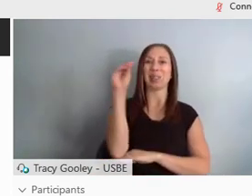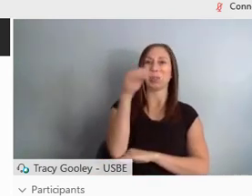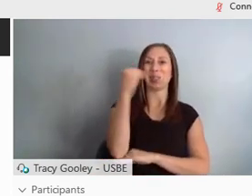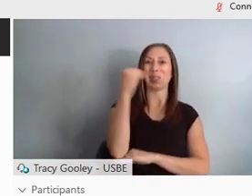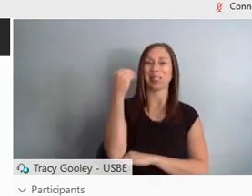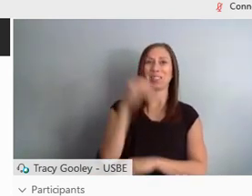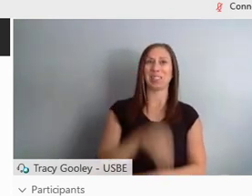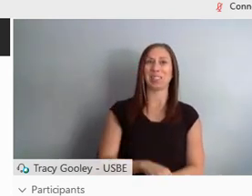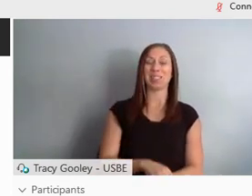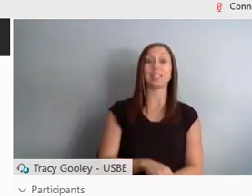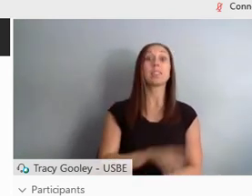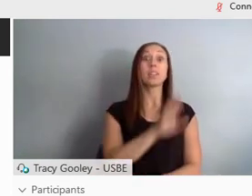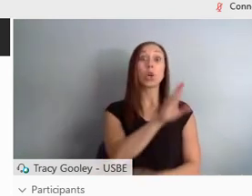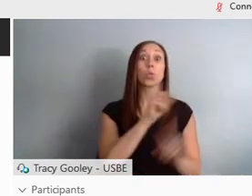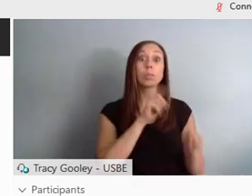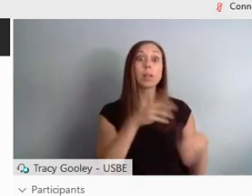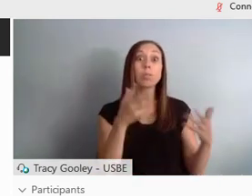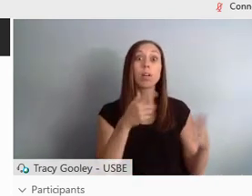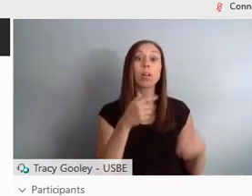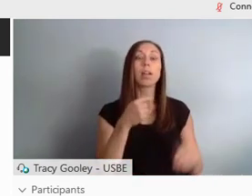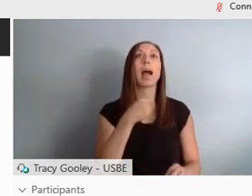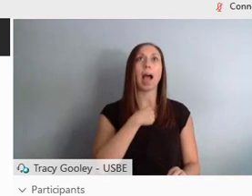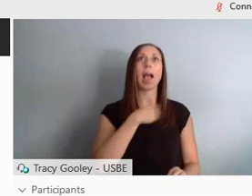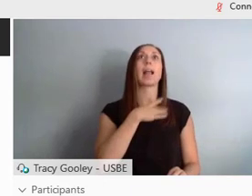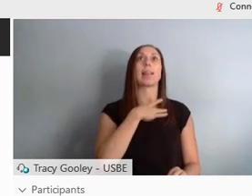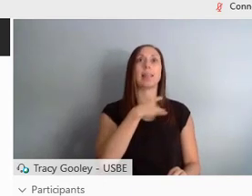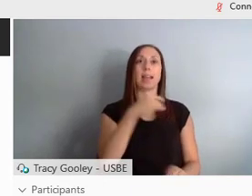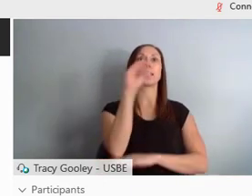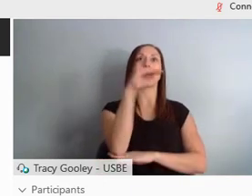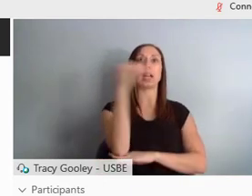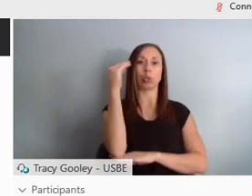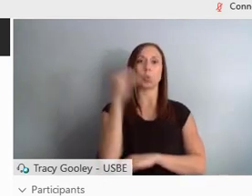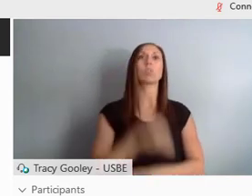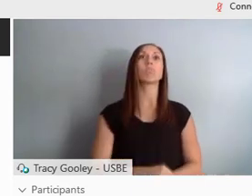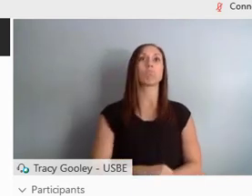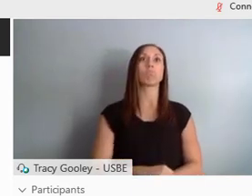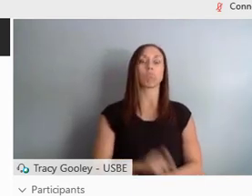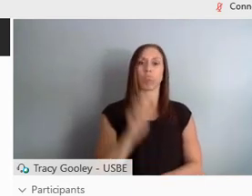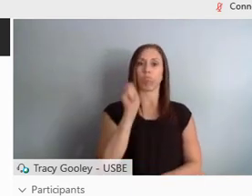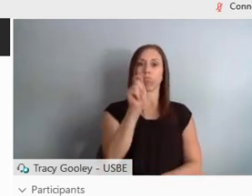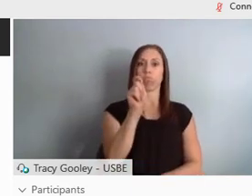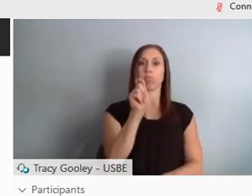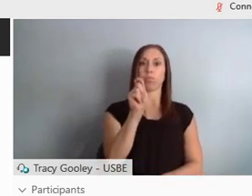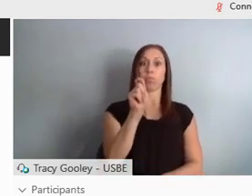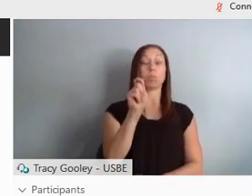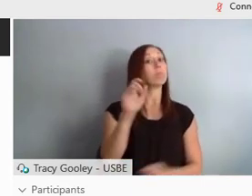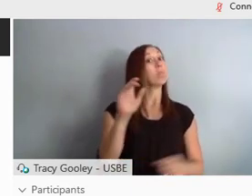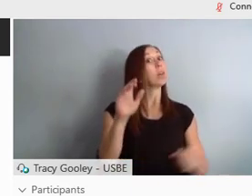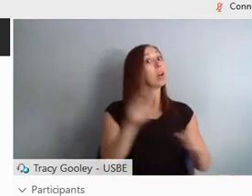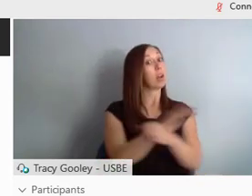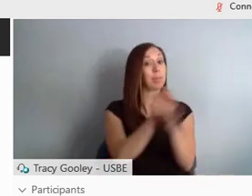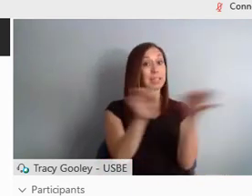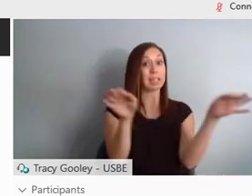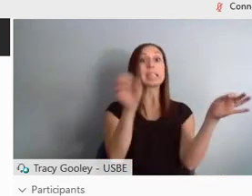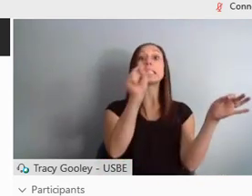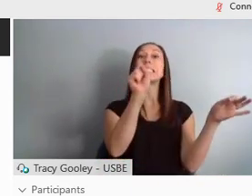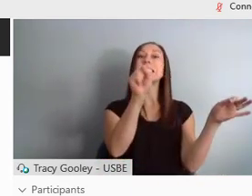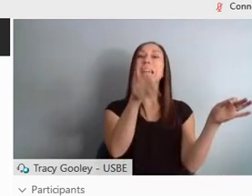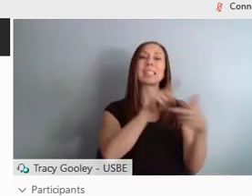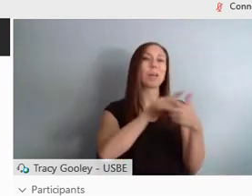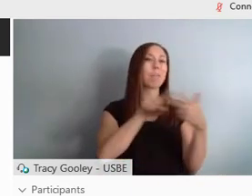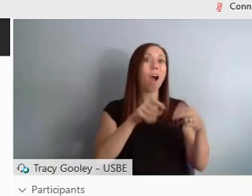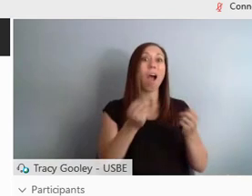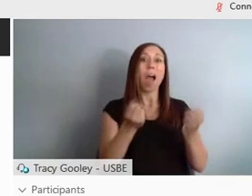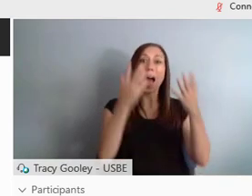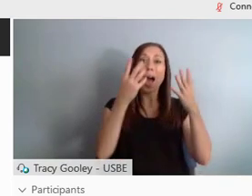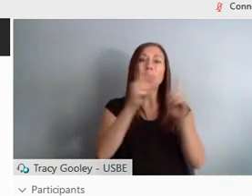dinosaurs. Okay, so her response was, I like dinosaurs. It was a complete sentence, but